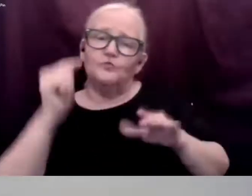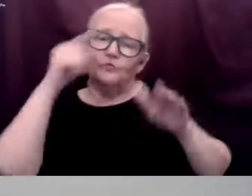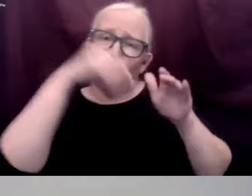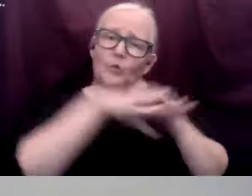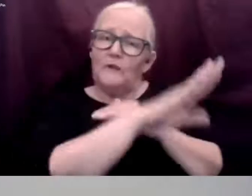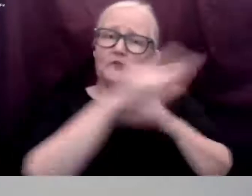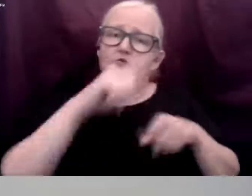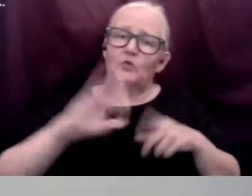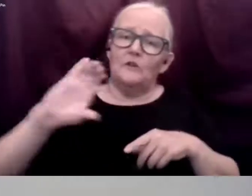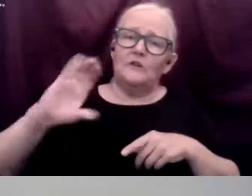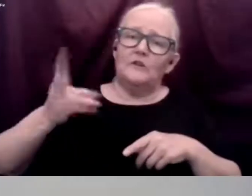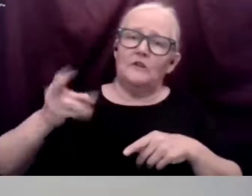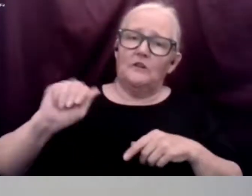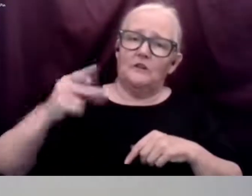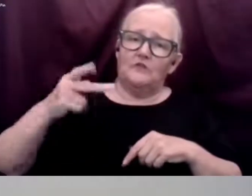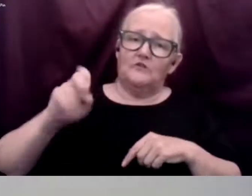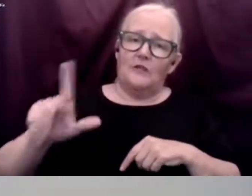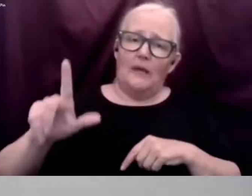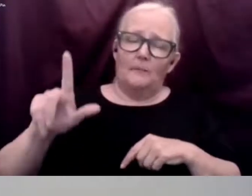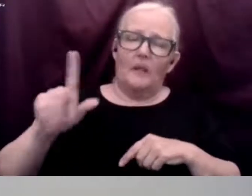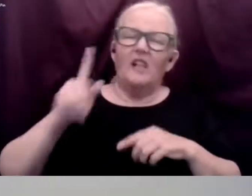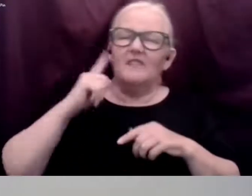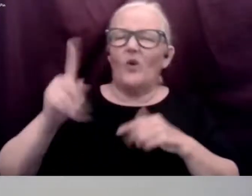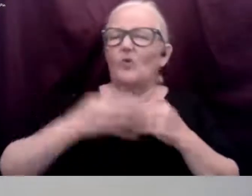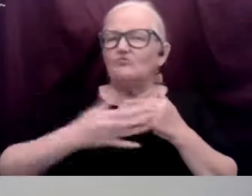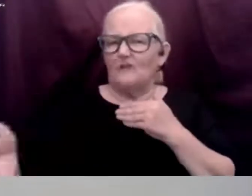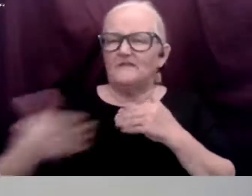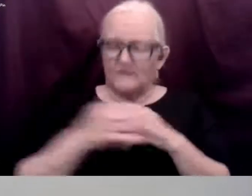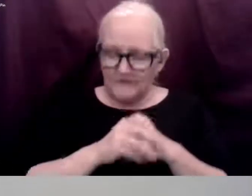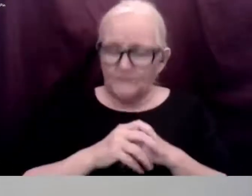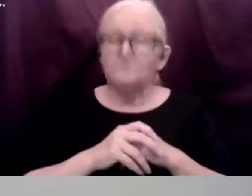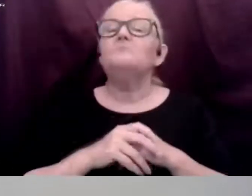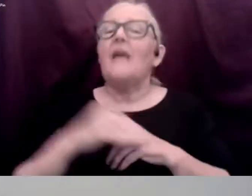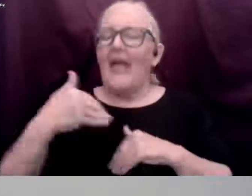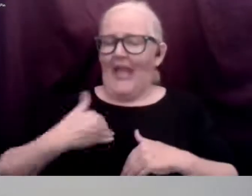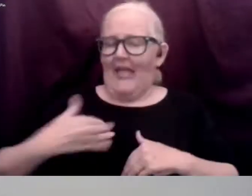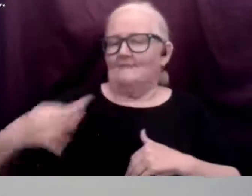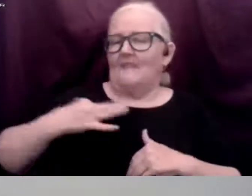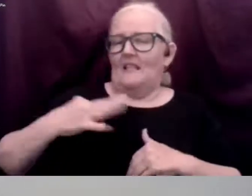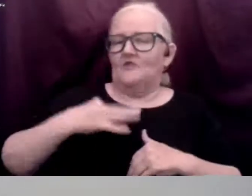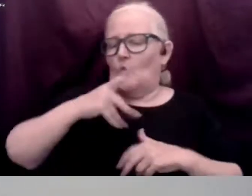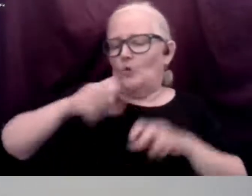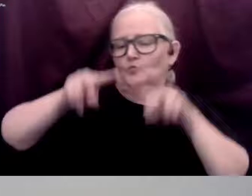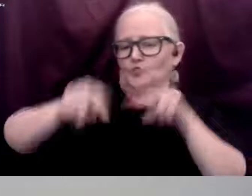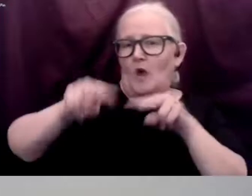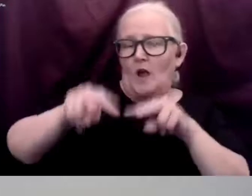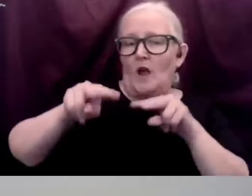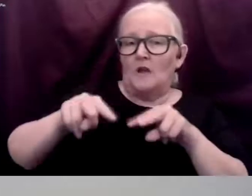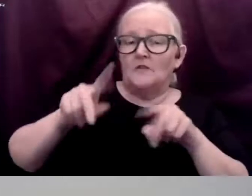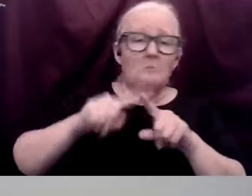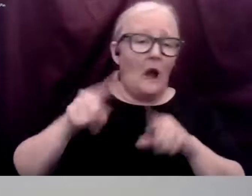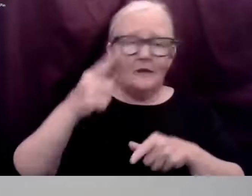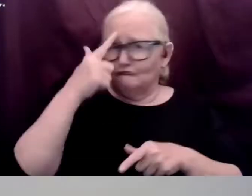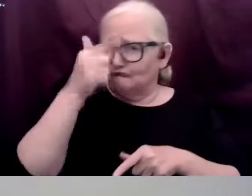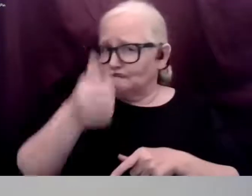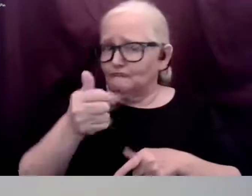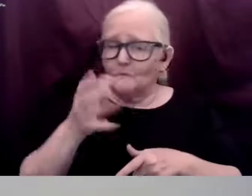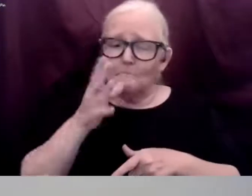service. They will be supervised by volunteers, but parents and other grown-ups are welcome to go with the kids if you